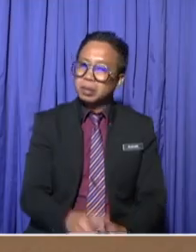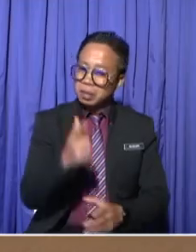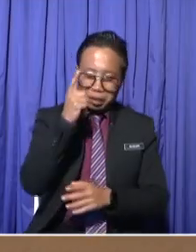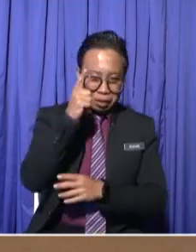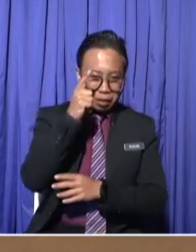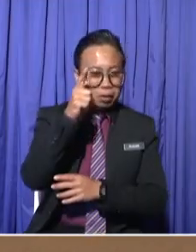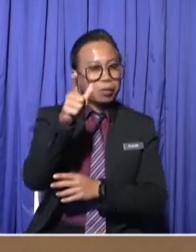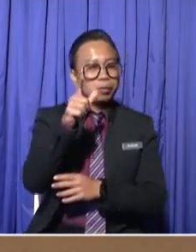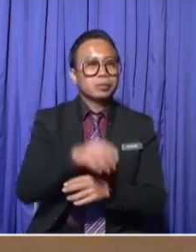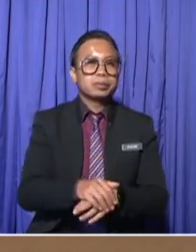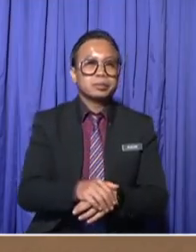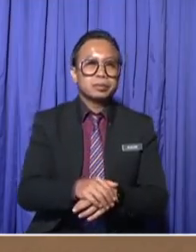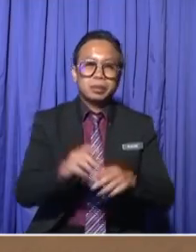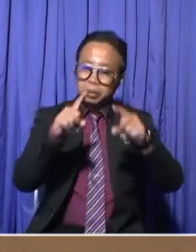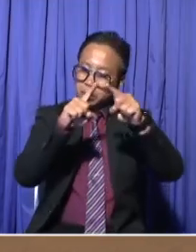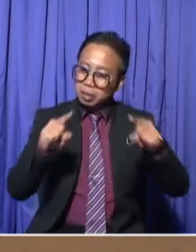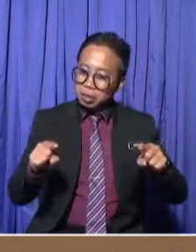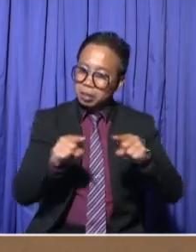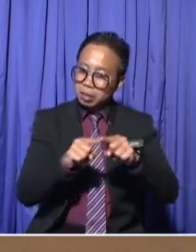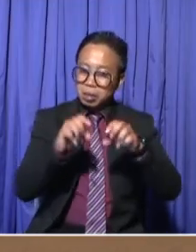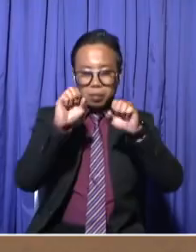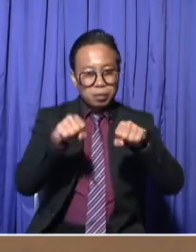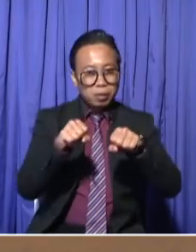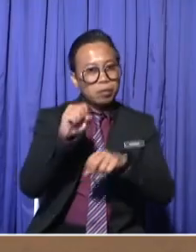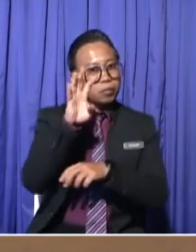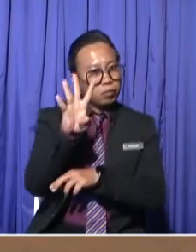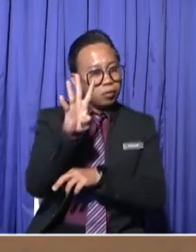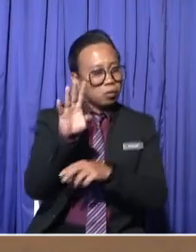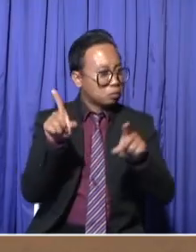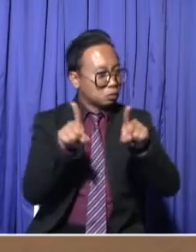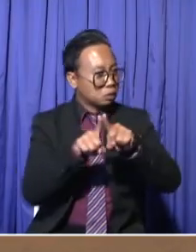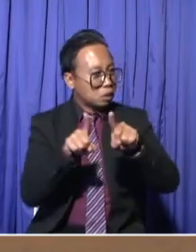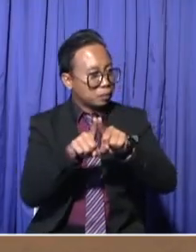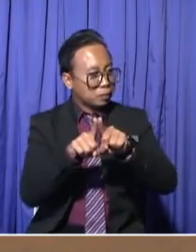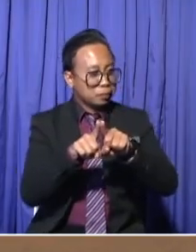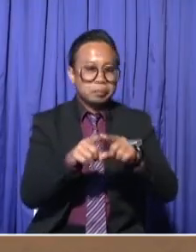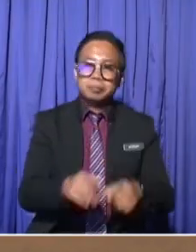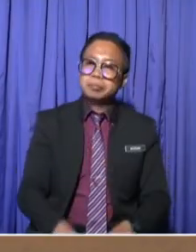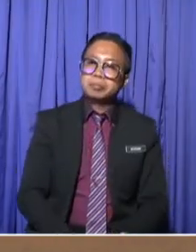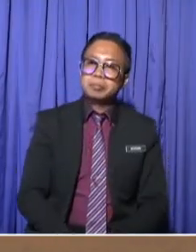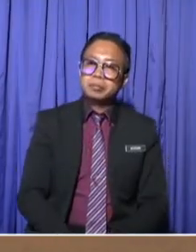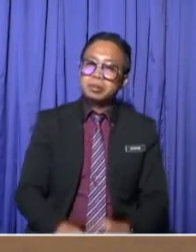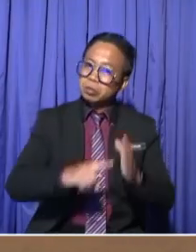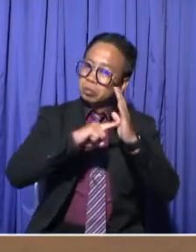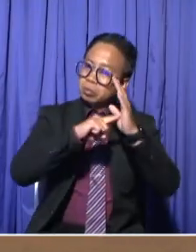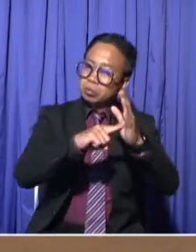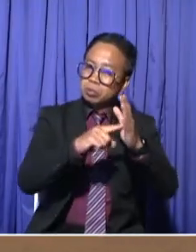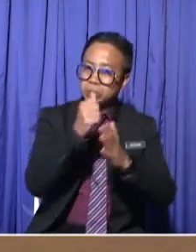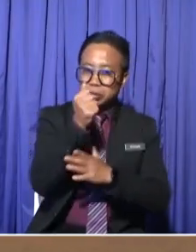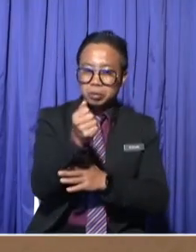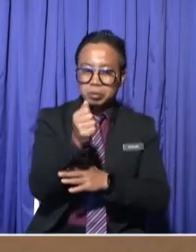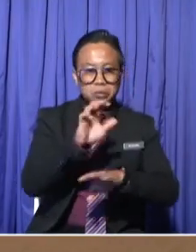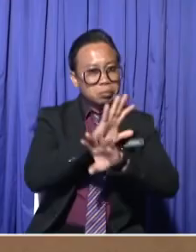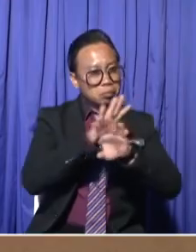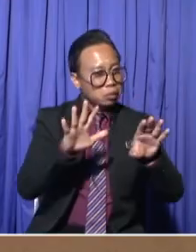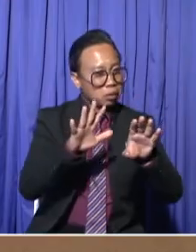Look! This triangle can be folded into 4 equal parts. Let me show you. There is no